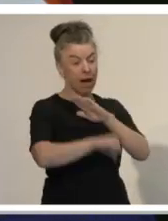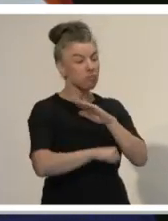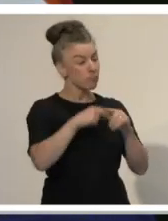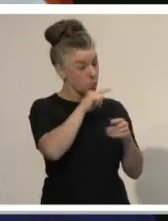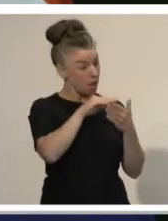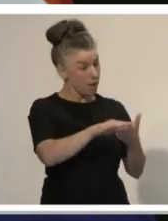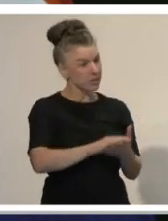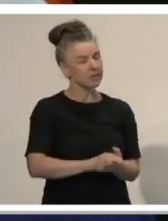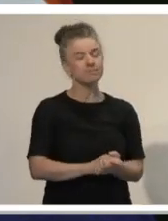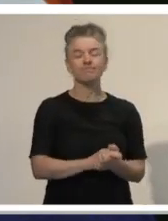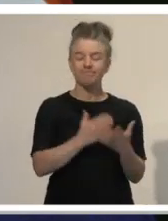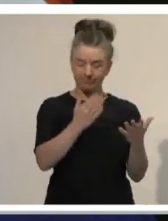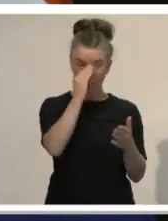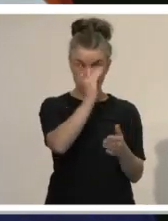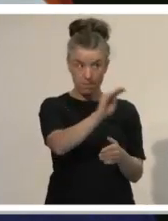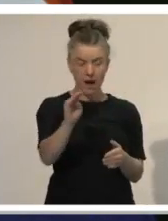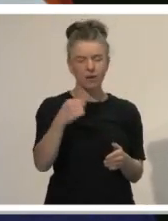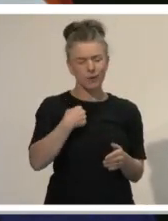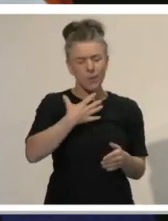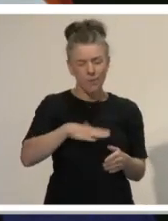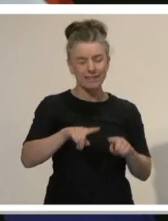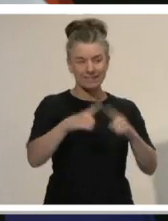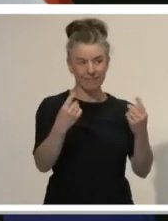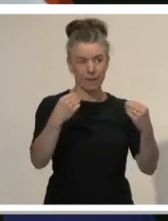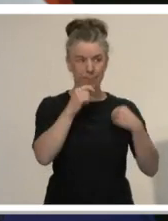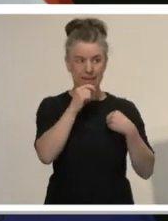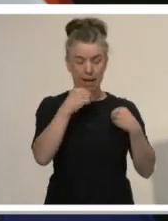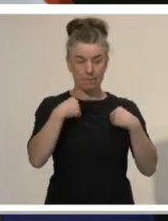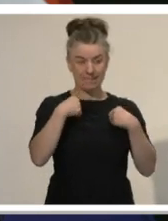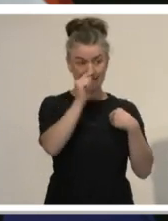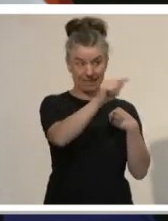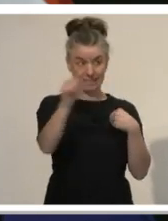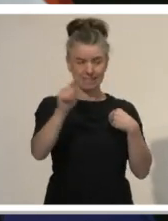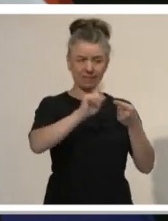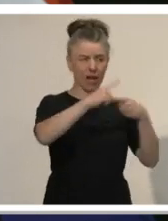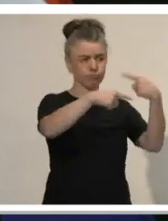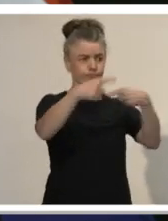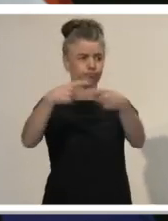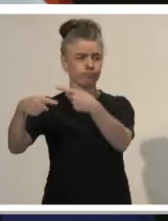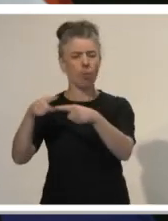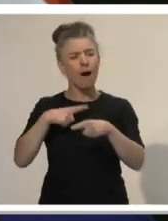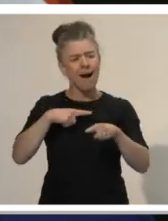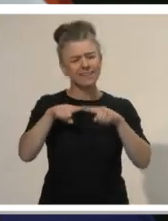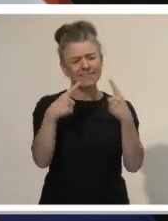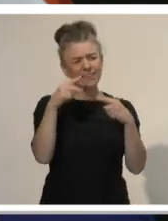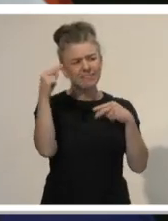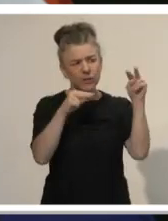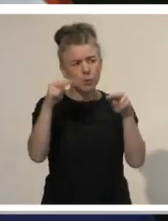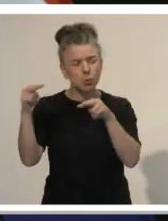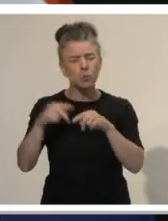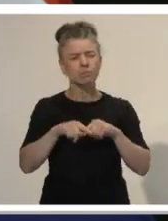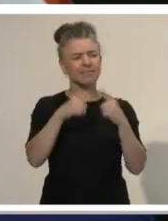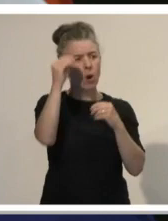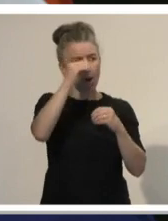support media plurality, making sure that we support the function of journalism, and making sure that we support as many jobs as